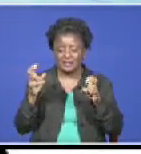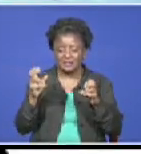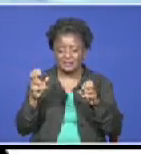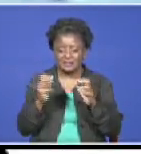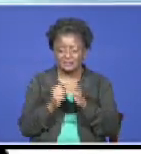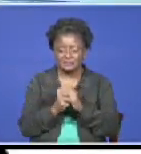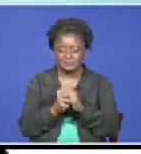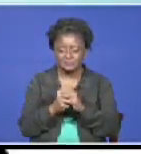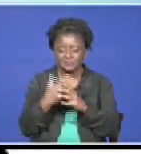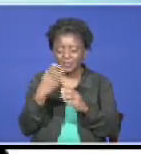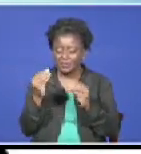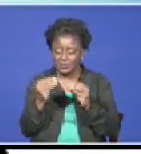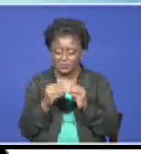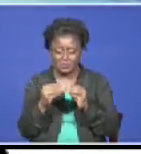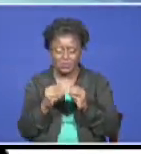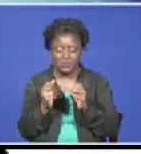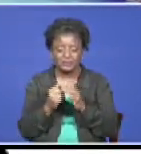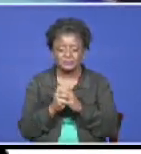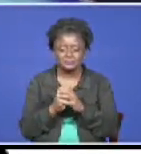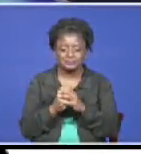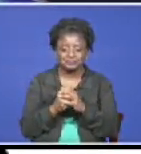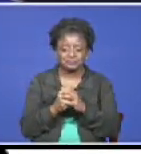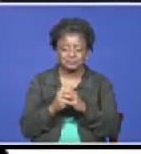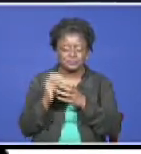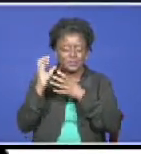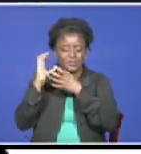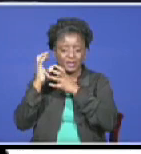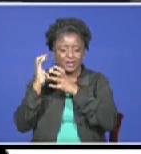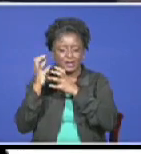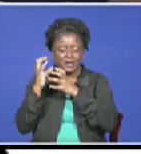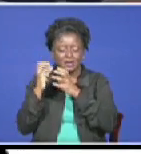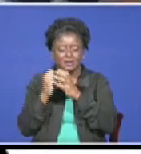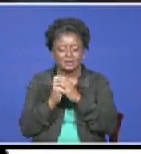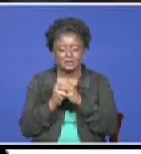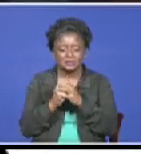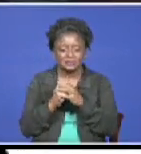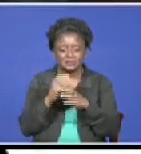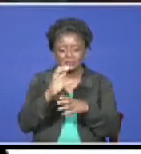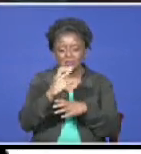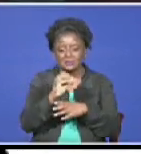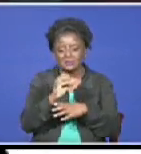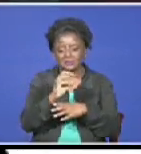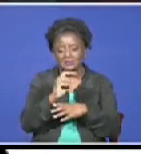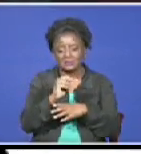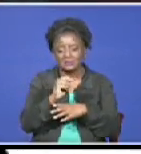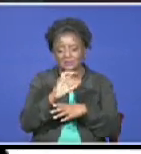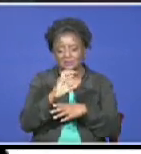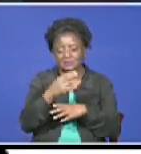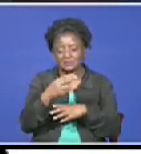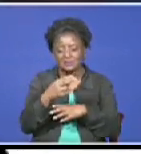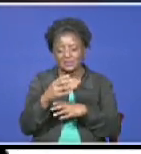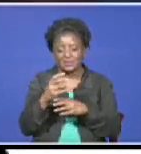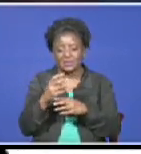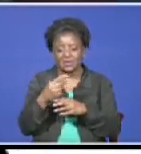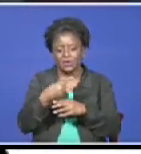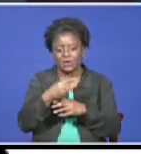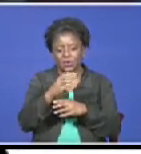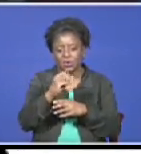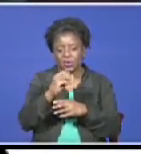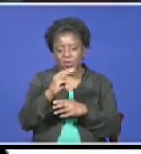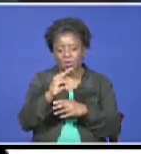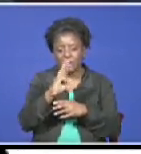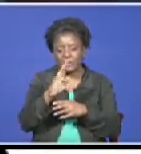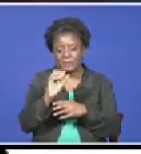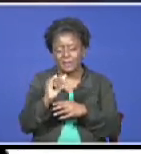not enough, there was more. Of course, conch factored into the menu. A Gombe smash scotch conch, and we